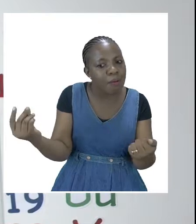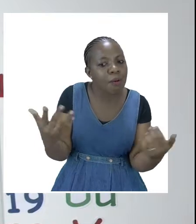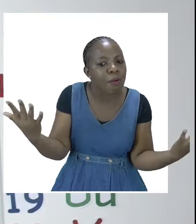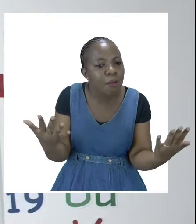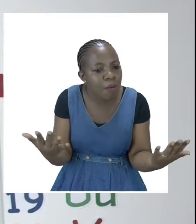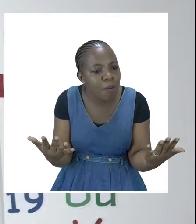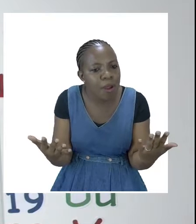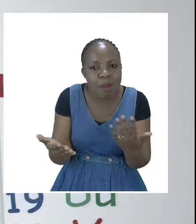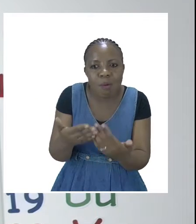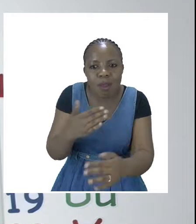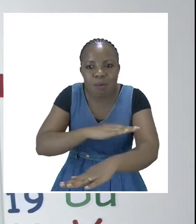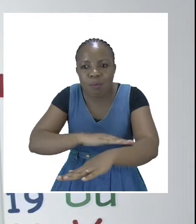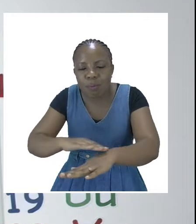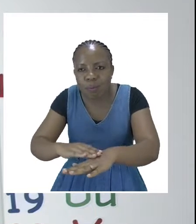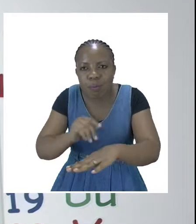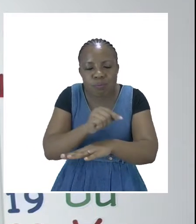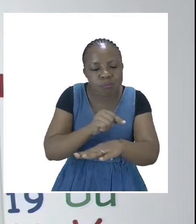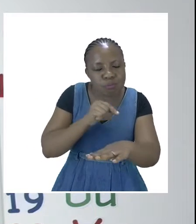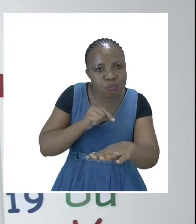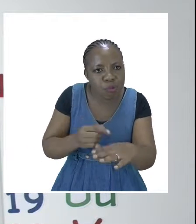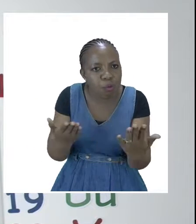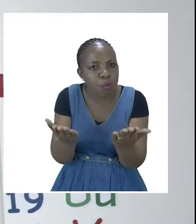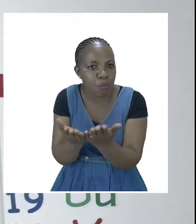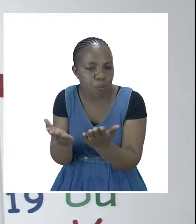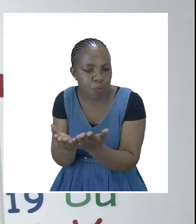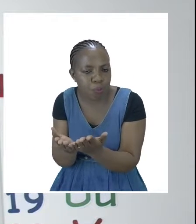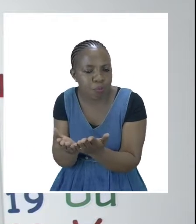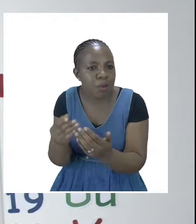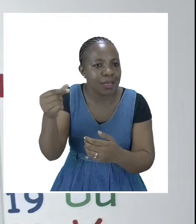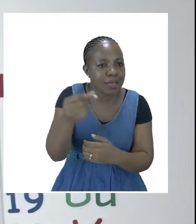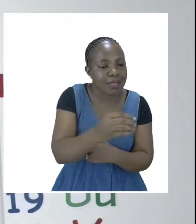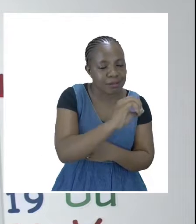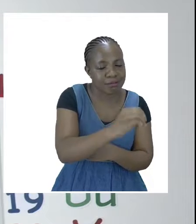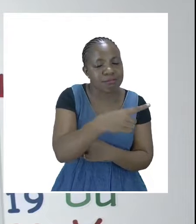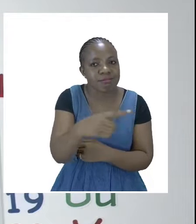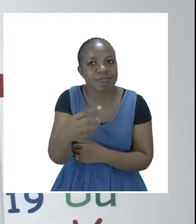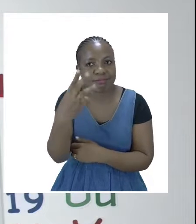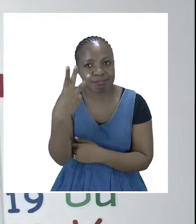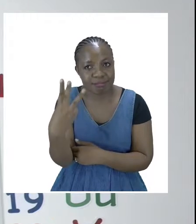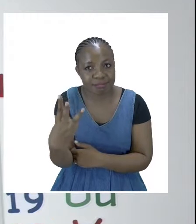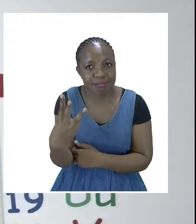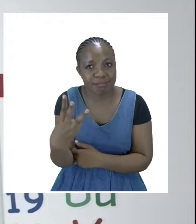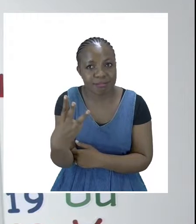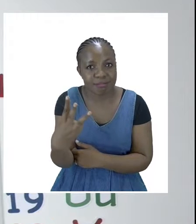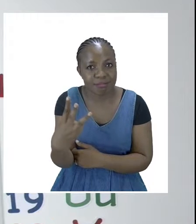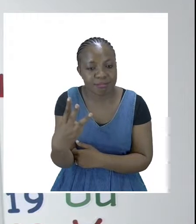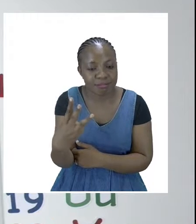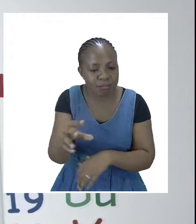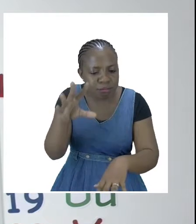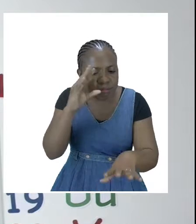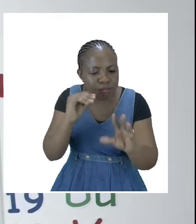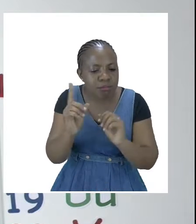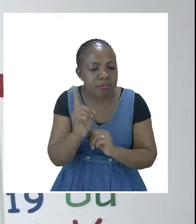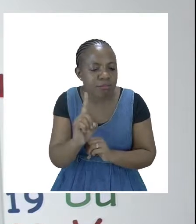to Thursday for pre-primary up until grade 3. The lessons are for listening